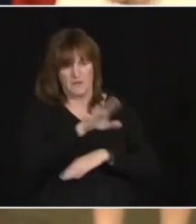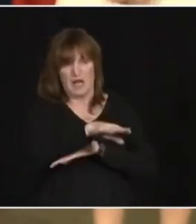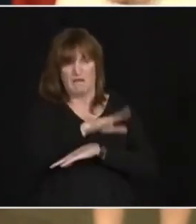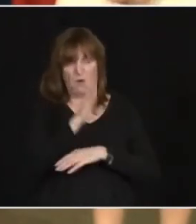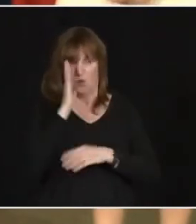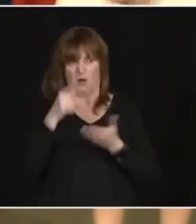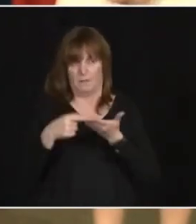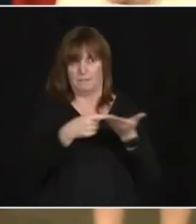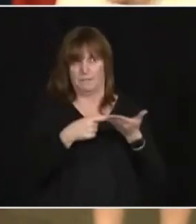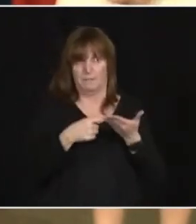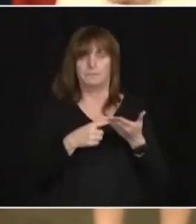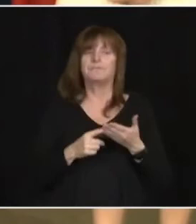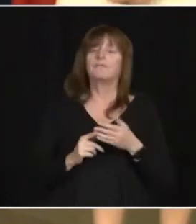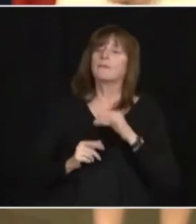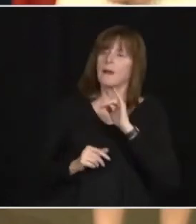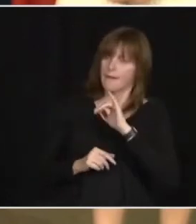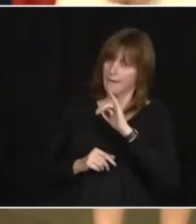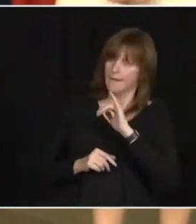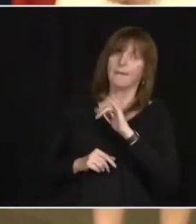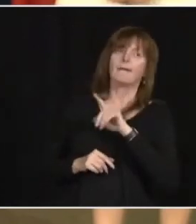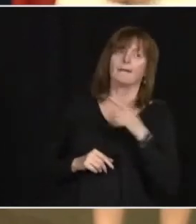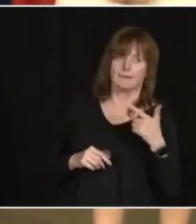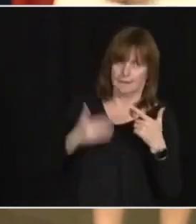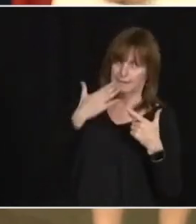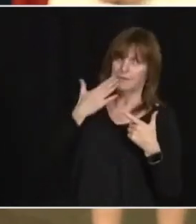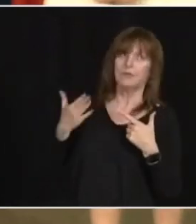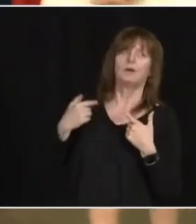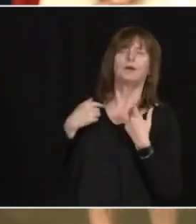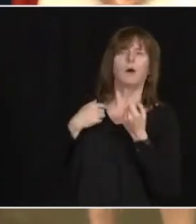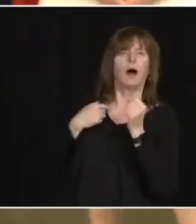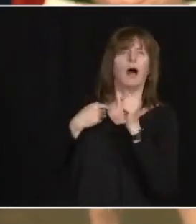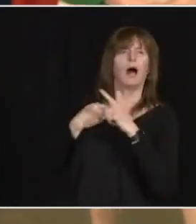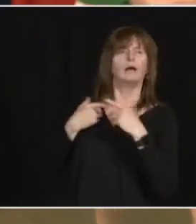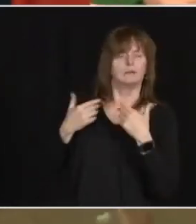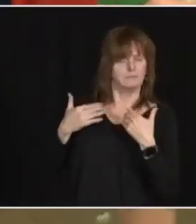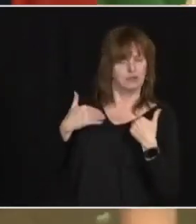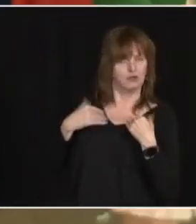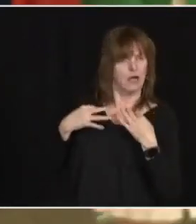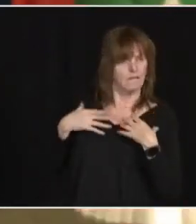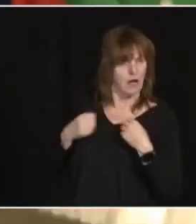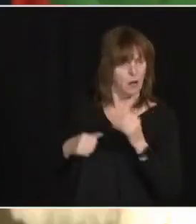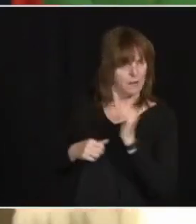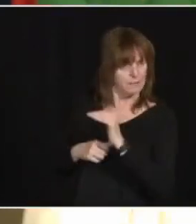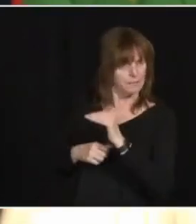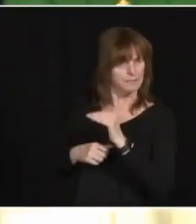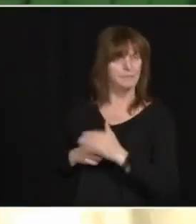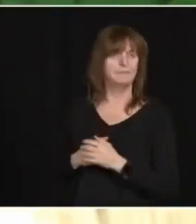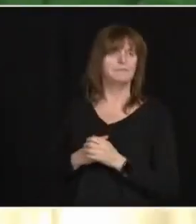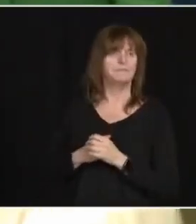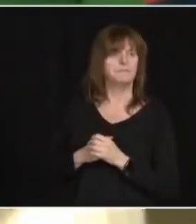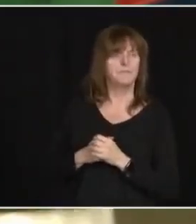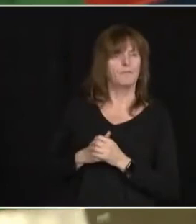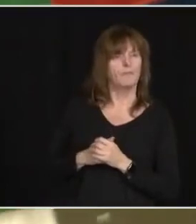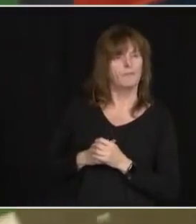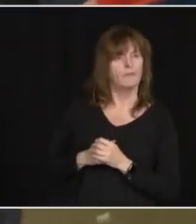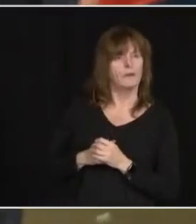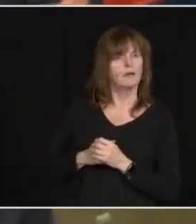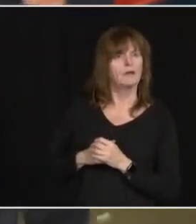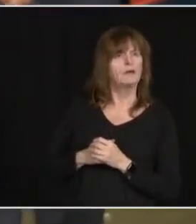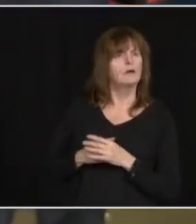All right, thank you for that. And a quick one for Minister Elliott to follow up. Minister, you were talking earlier